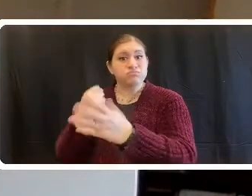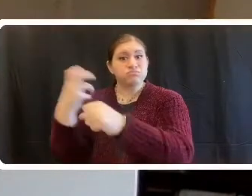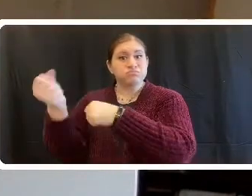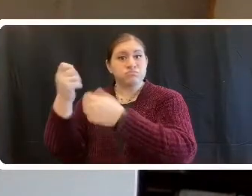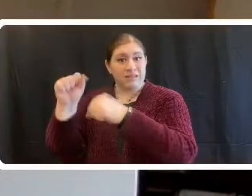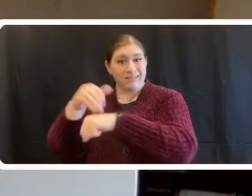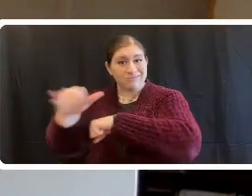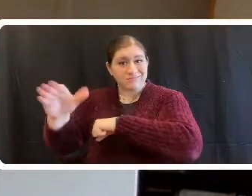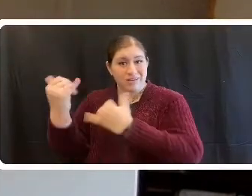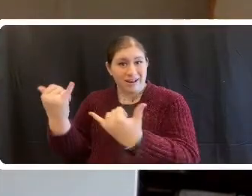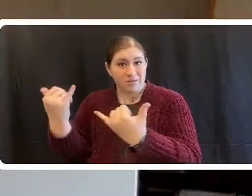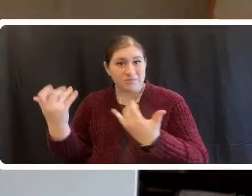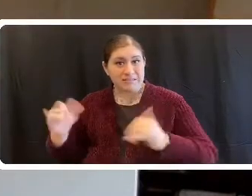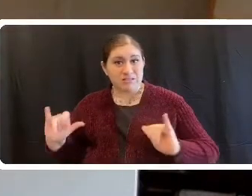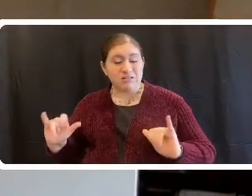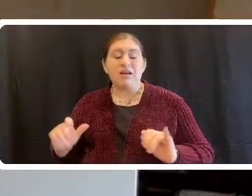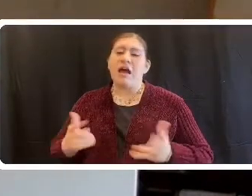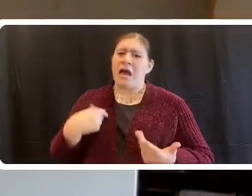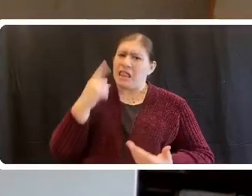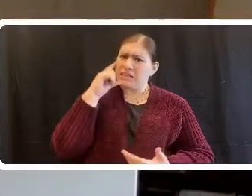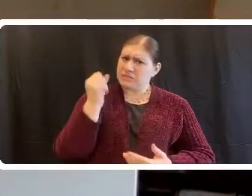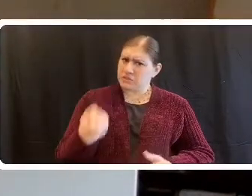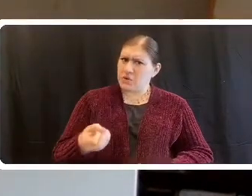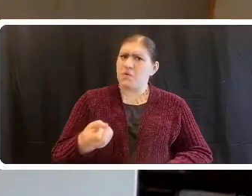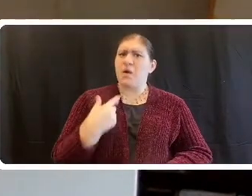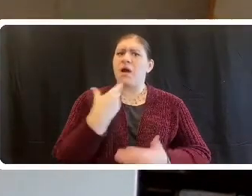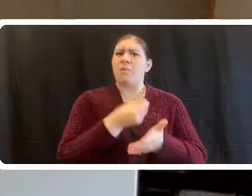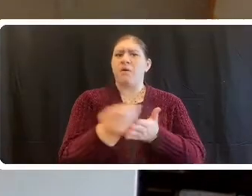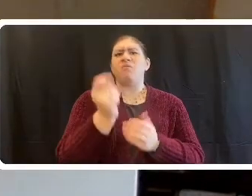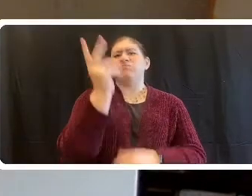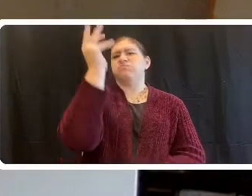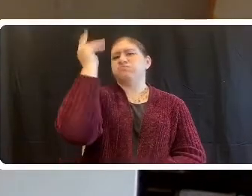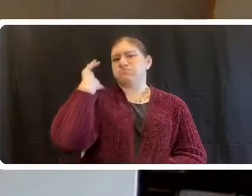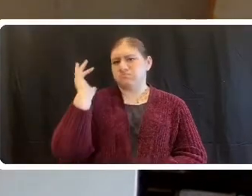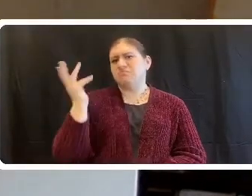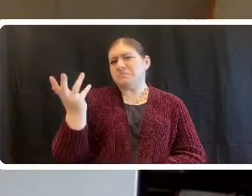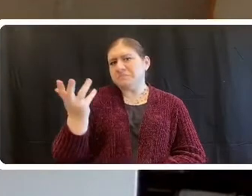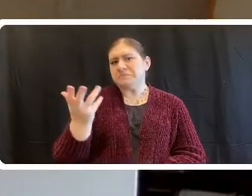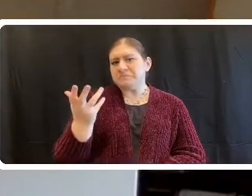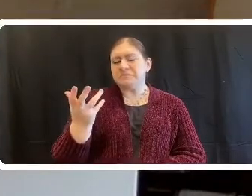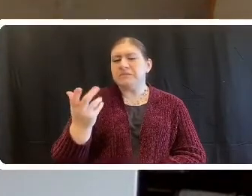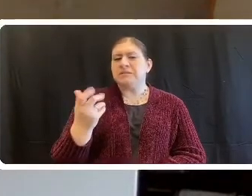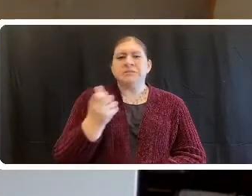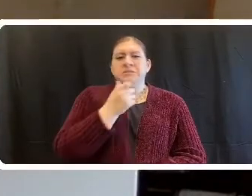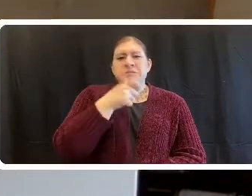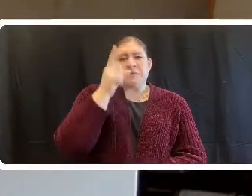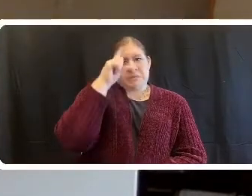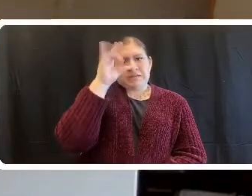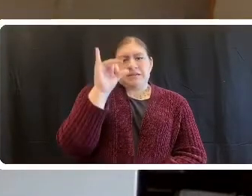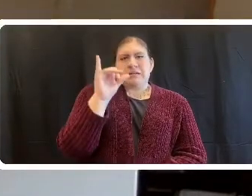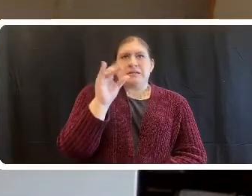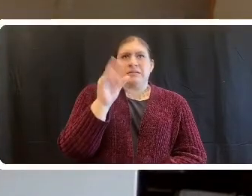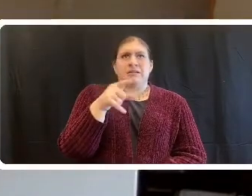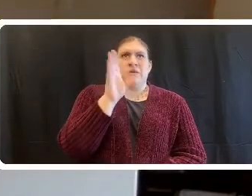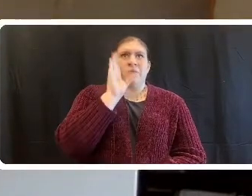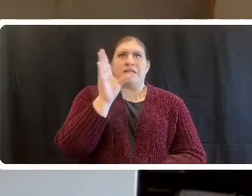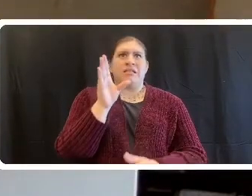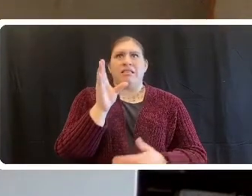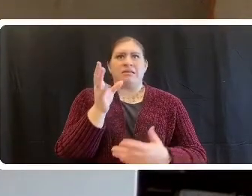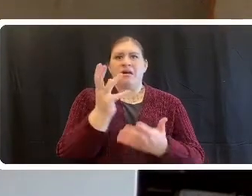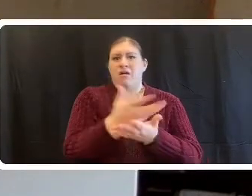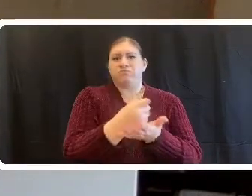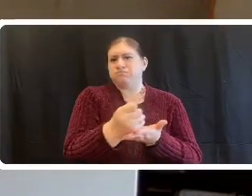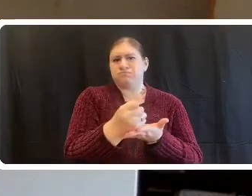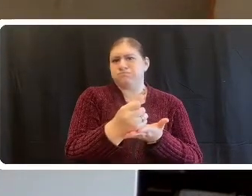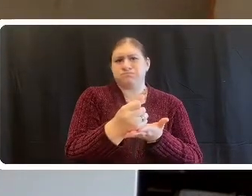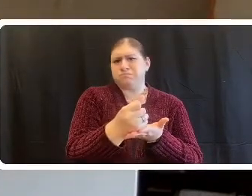now, not a problem? Well, I would think so. I bought this a while back. I don't think this will be like a mask. I